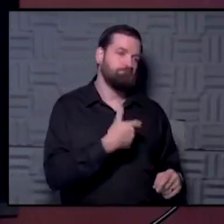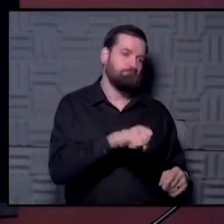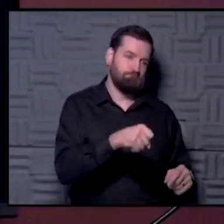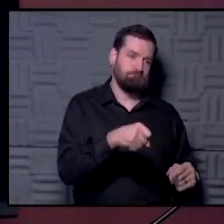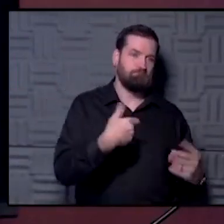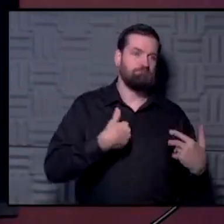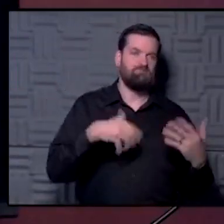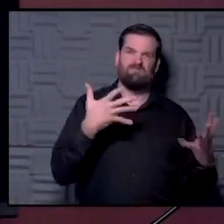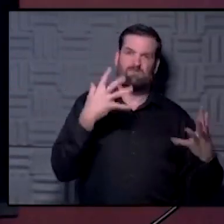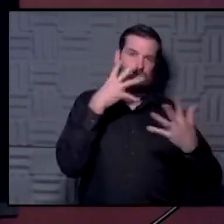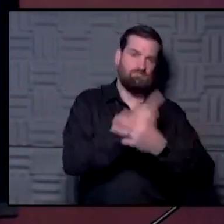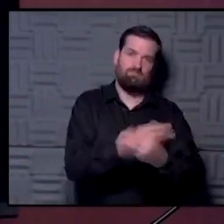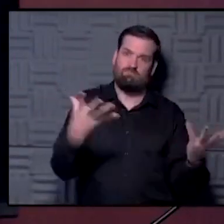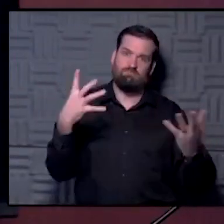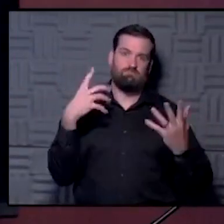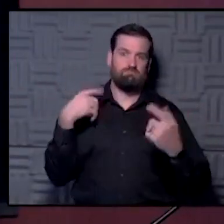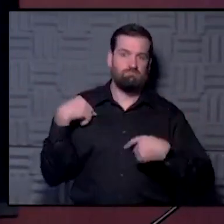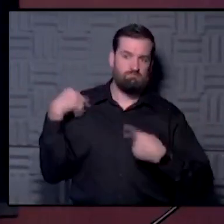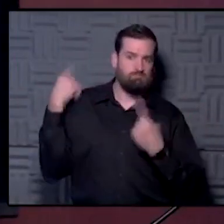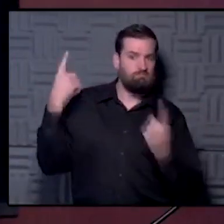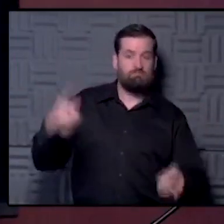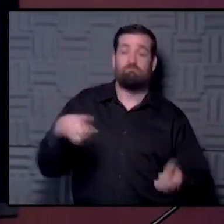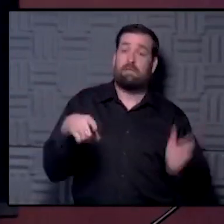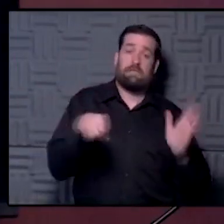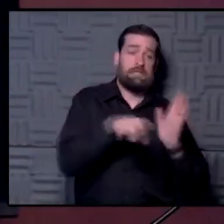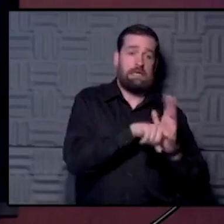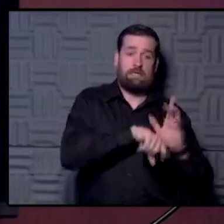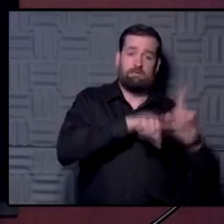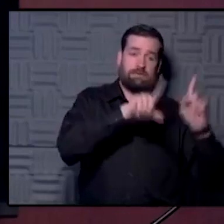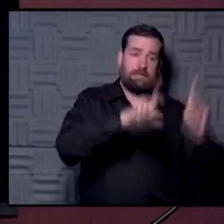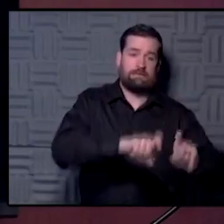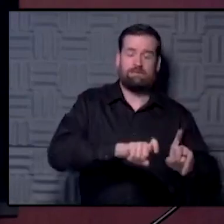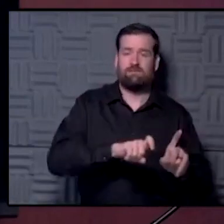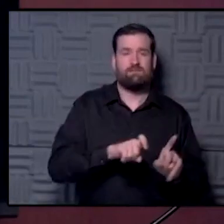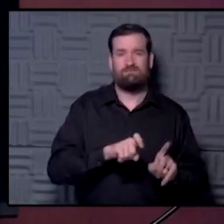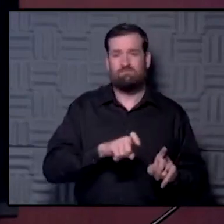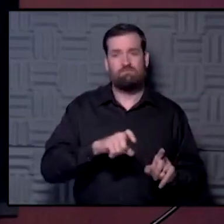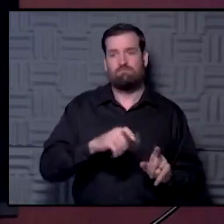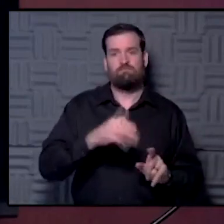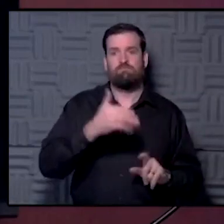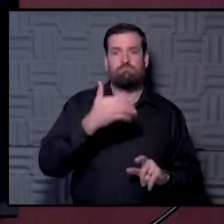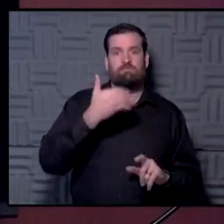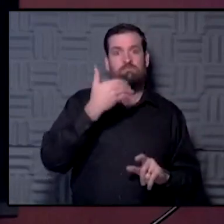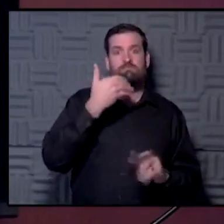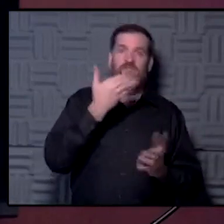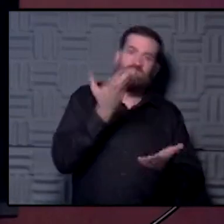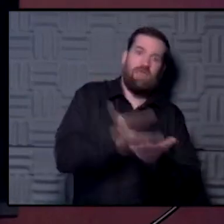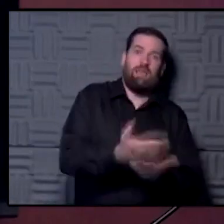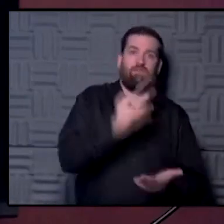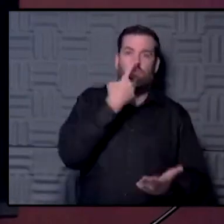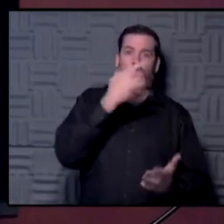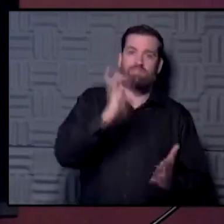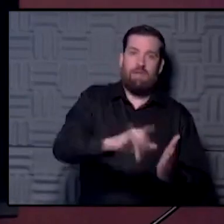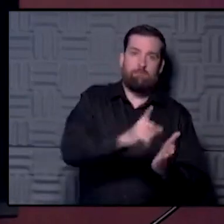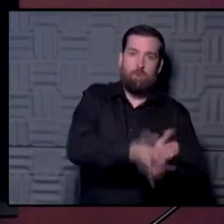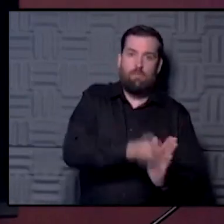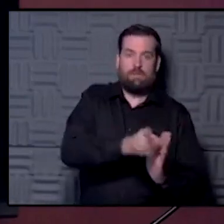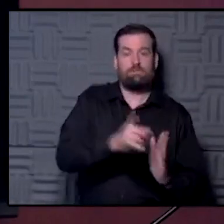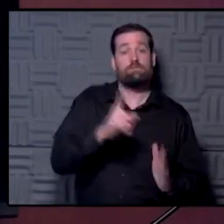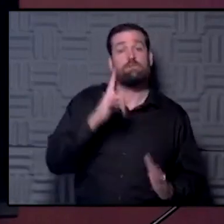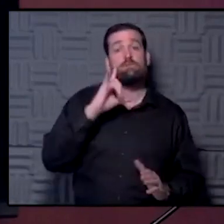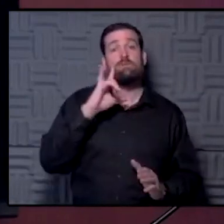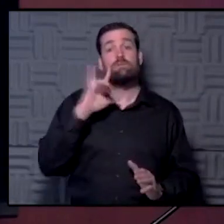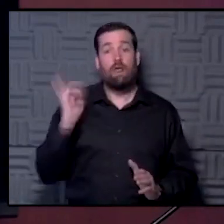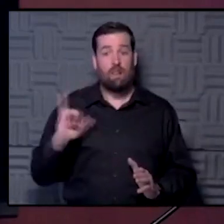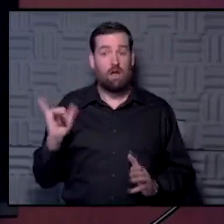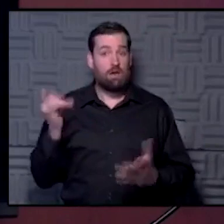message from the beginning that a negative test is really only valuable for the moment in time the test was taken. And it sounds like part of the